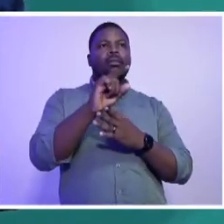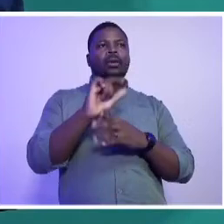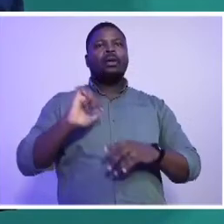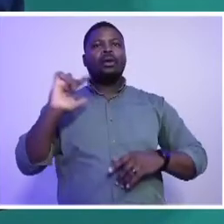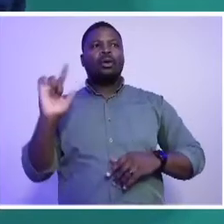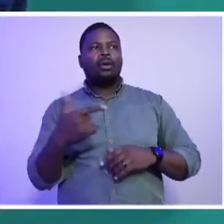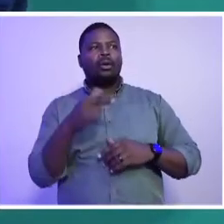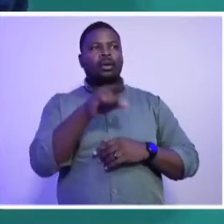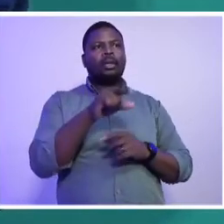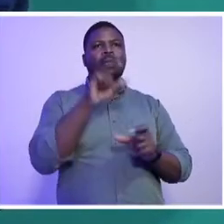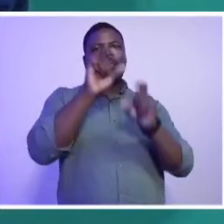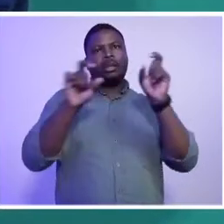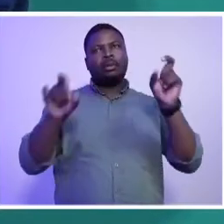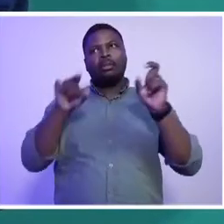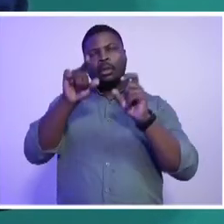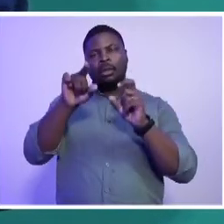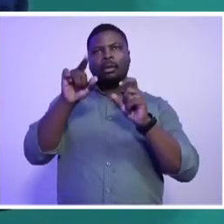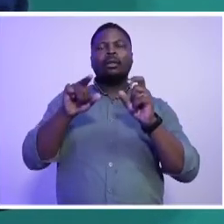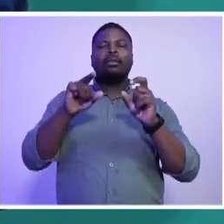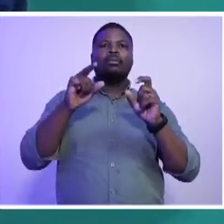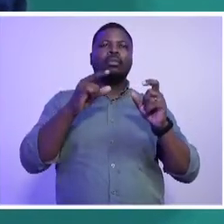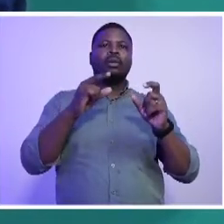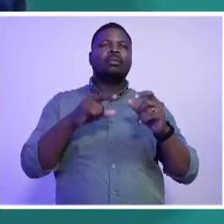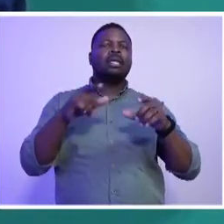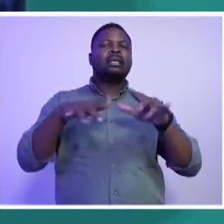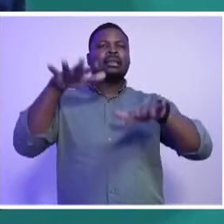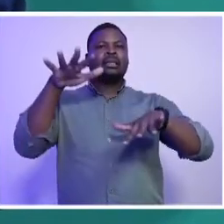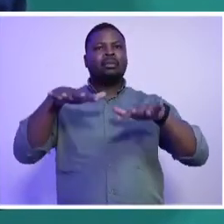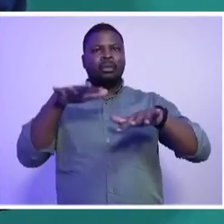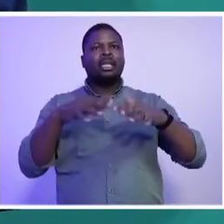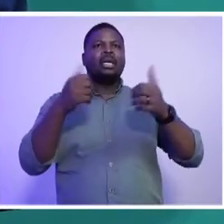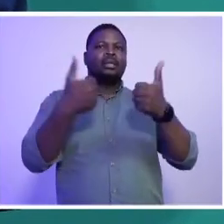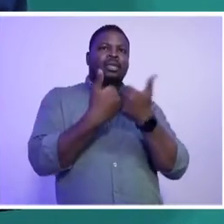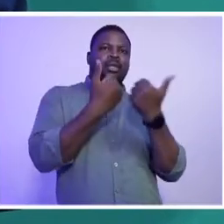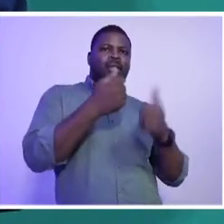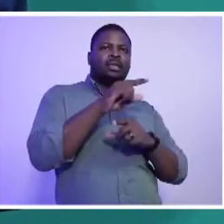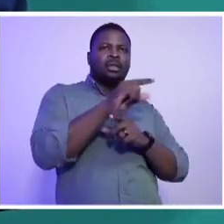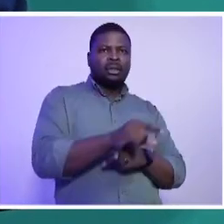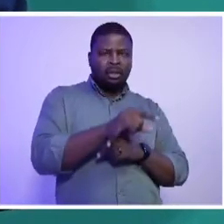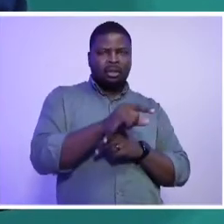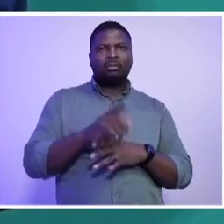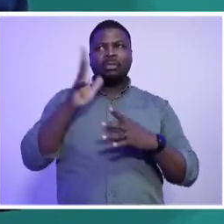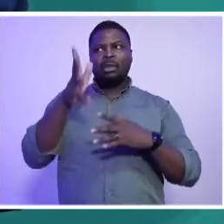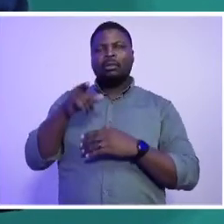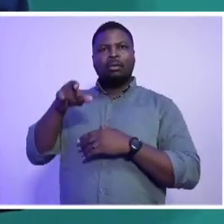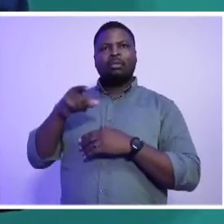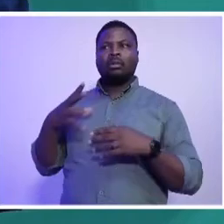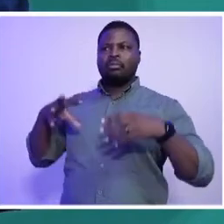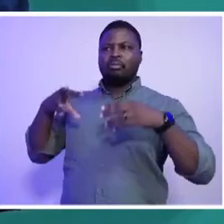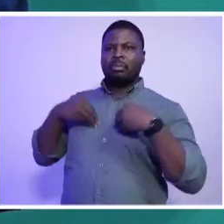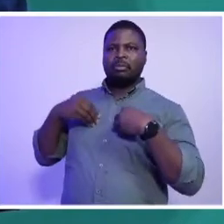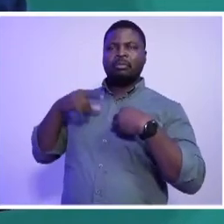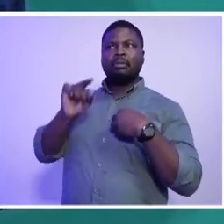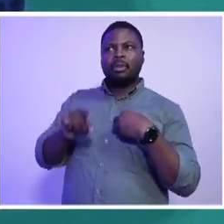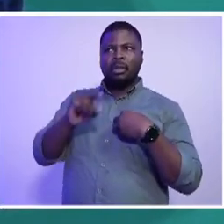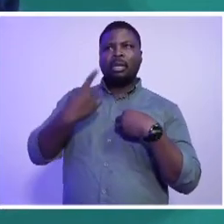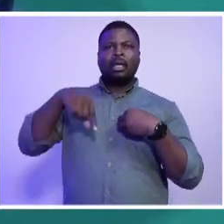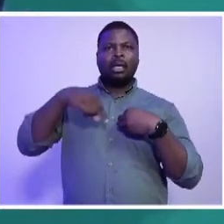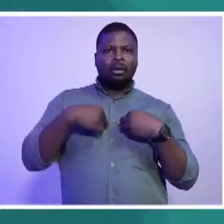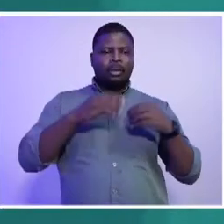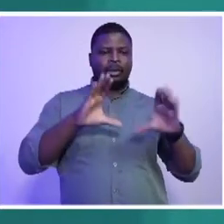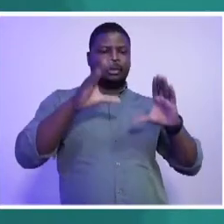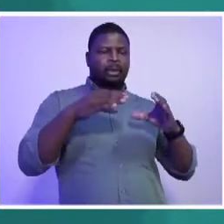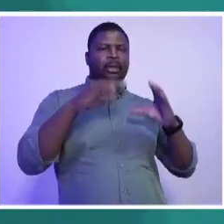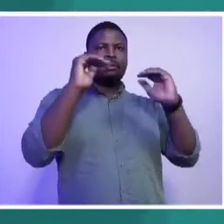there are some pressing issues that are common in taking our sector to the next level and in